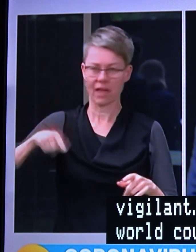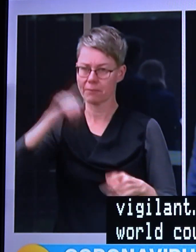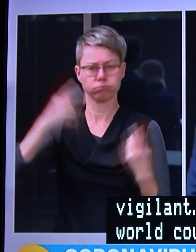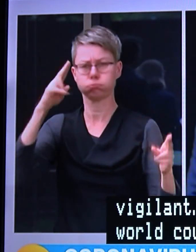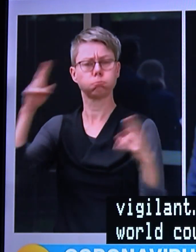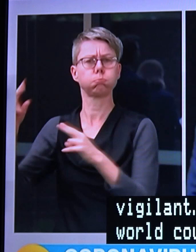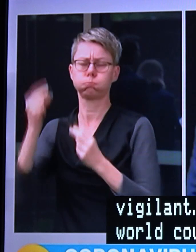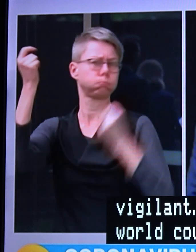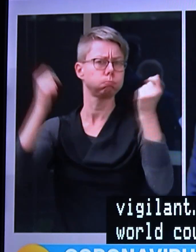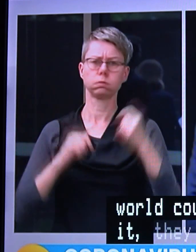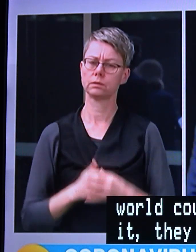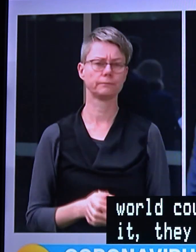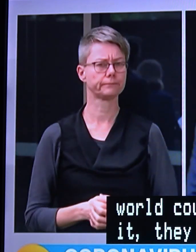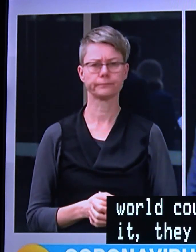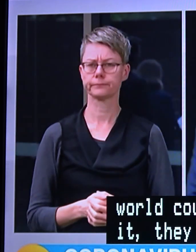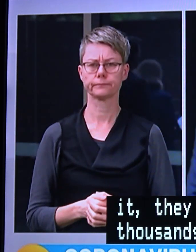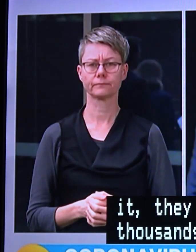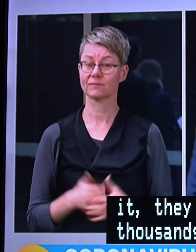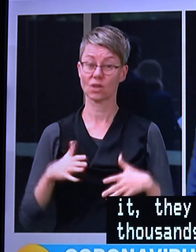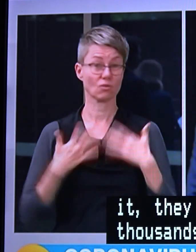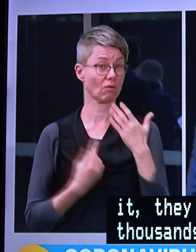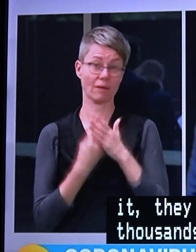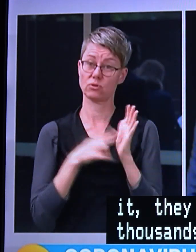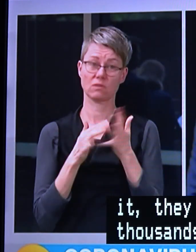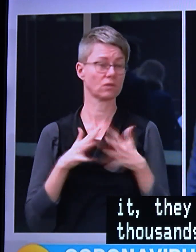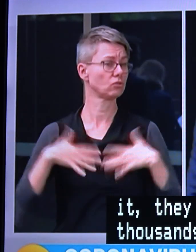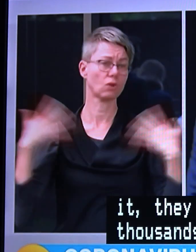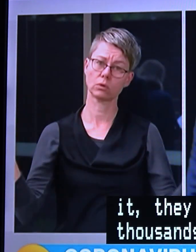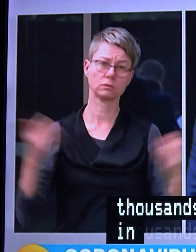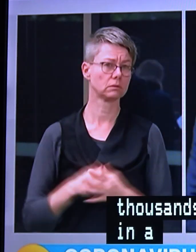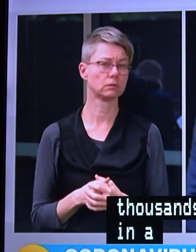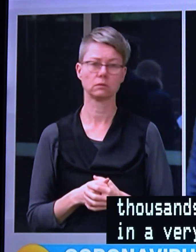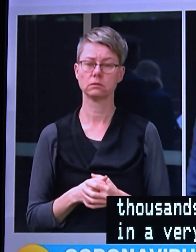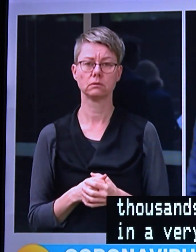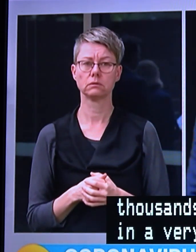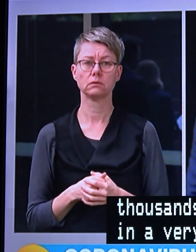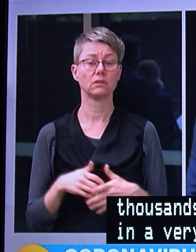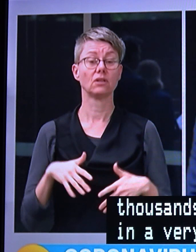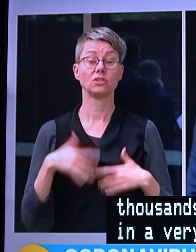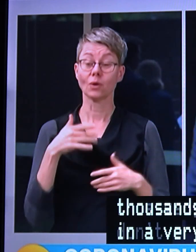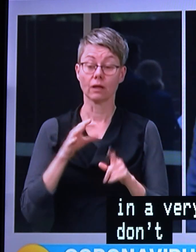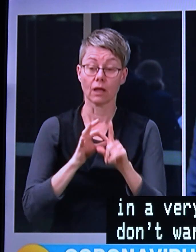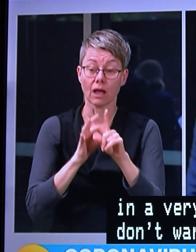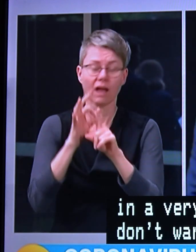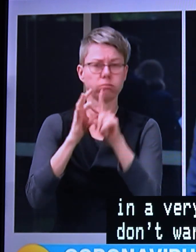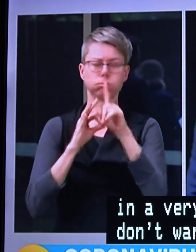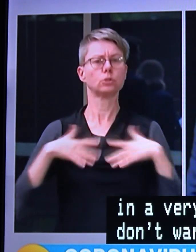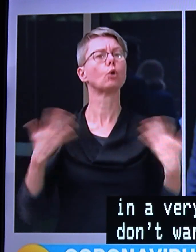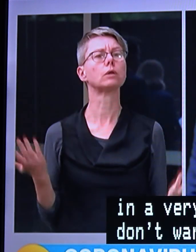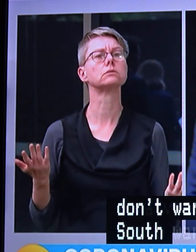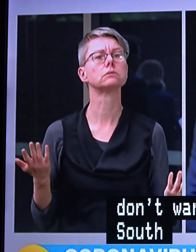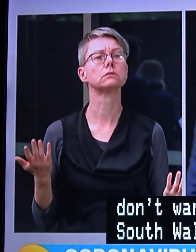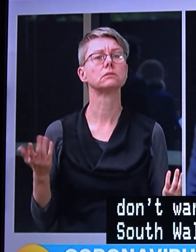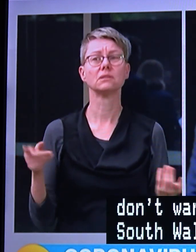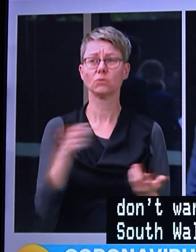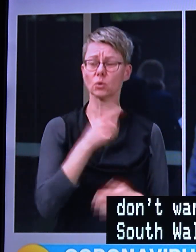very short period of time. We don't want to see that happen in New South Wales. We don't want to see us go backwards. We want all the